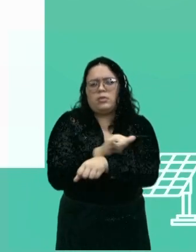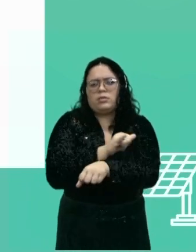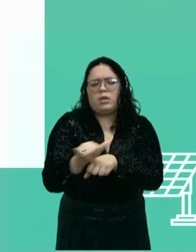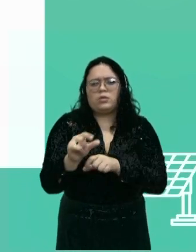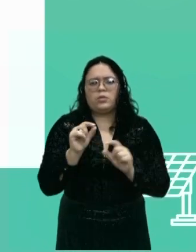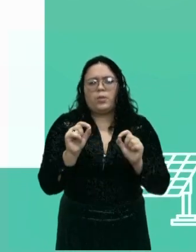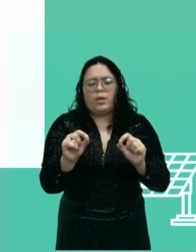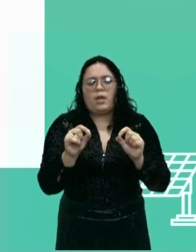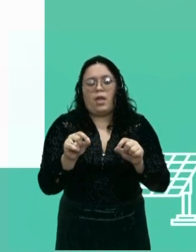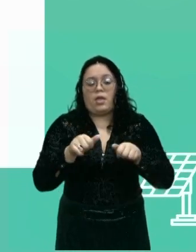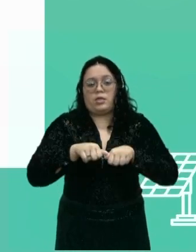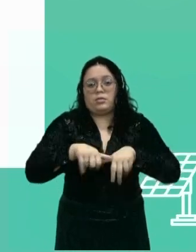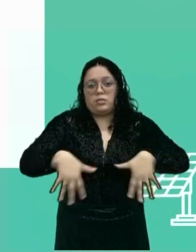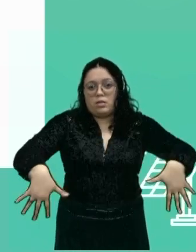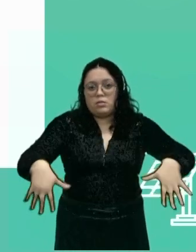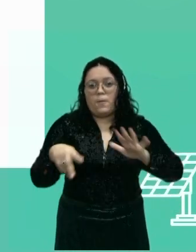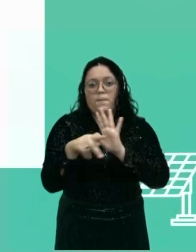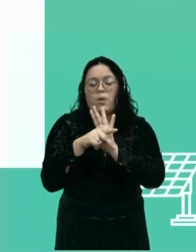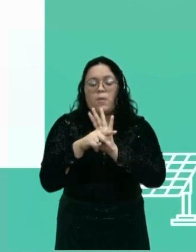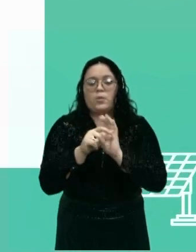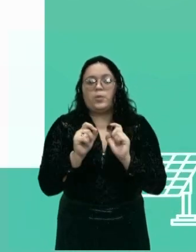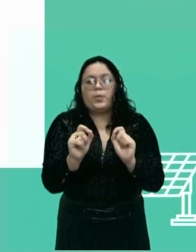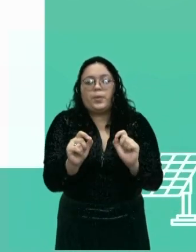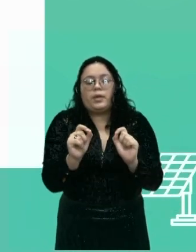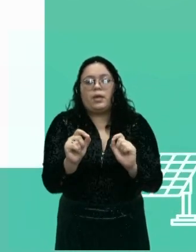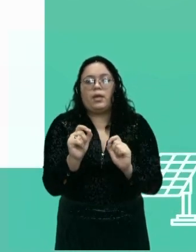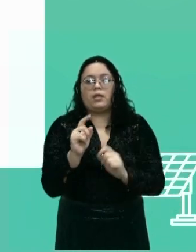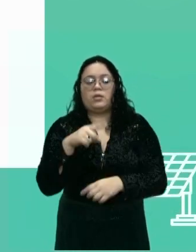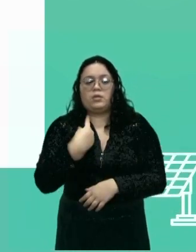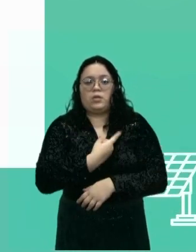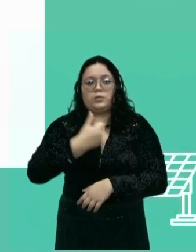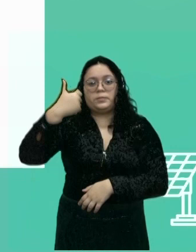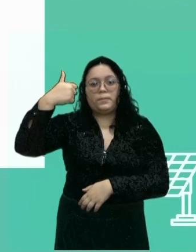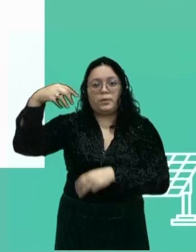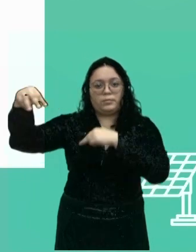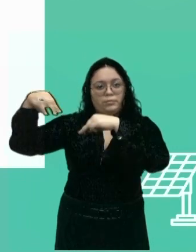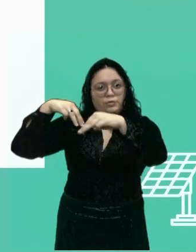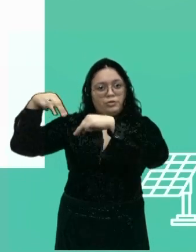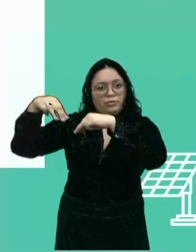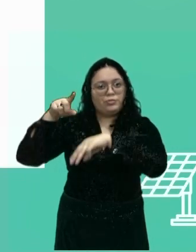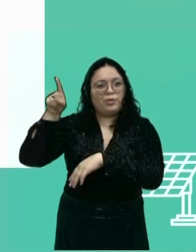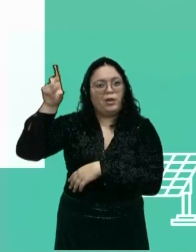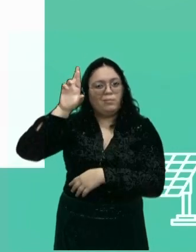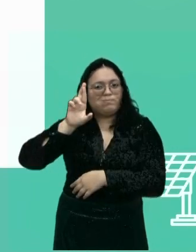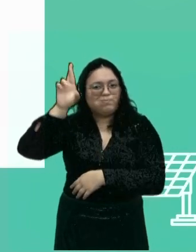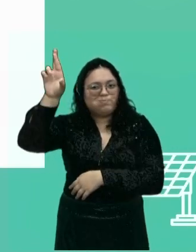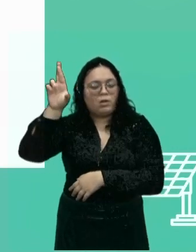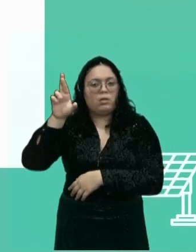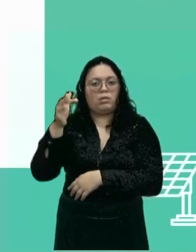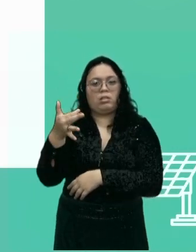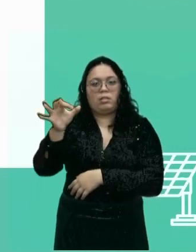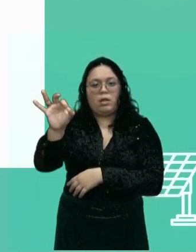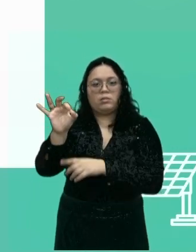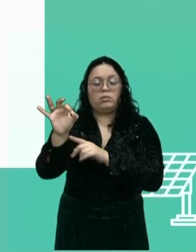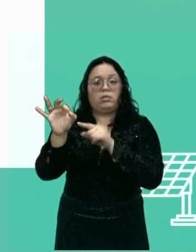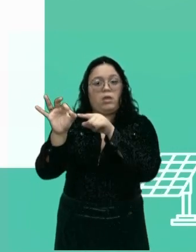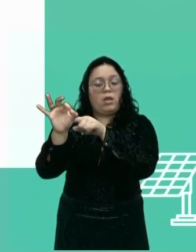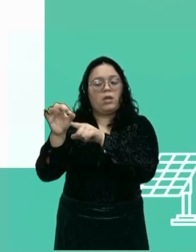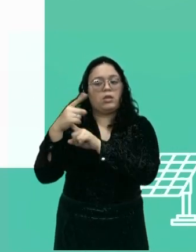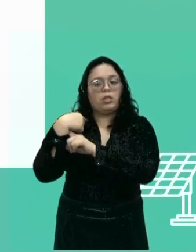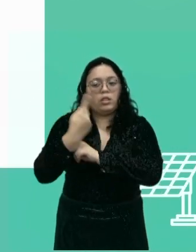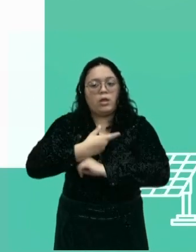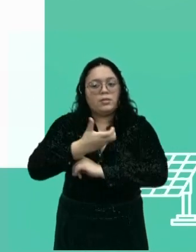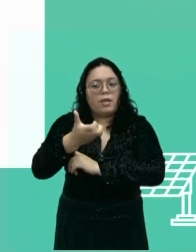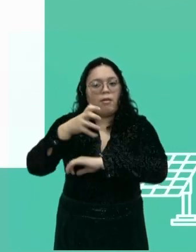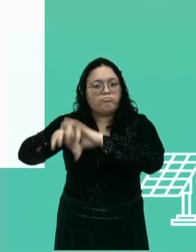Minister's 10-point plan for a green industrial revolution. And this 10-point plan outlines the UK's ambitions across 10 different